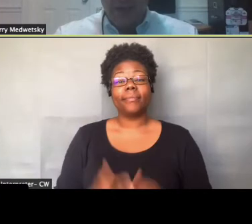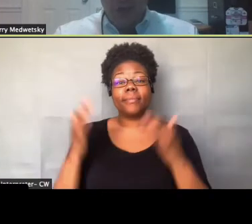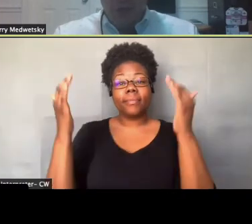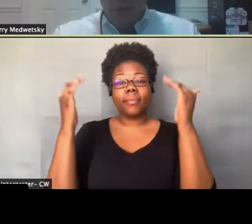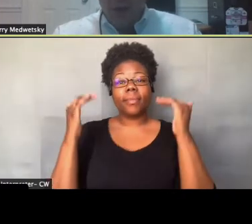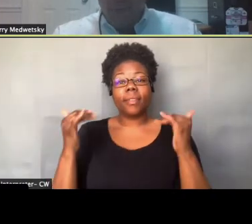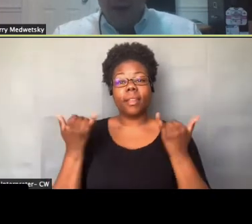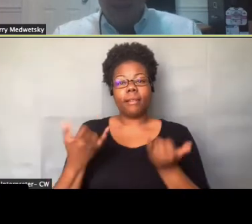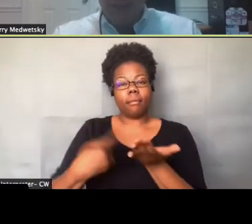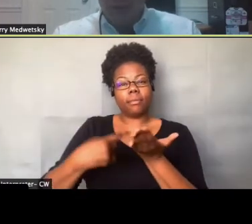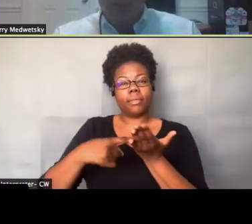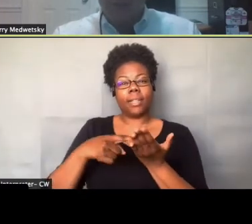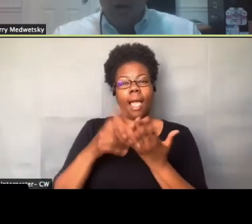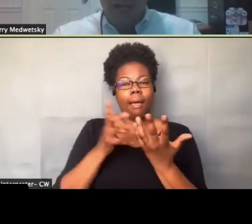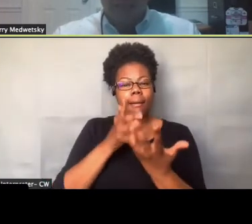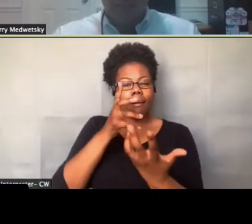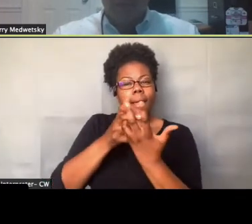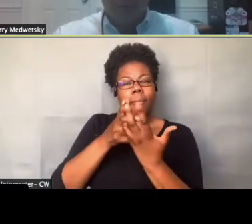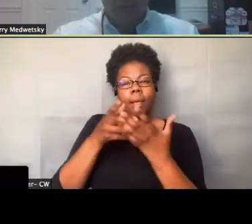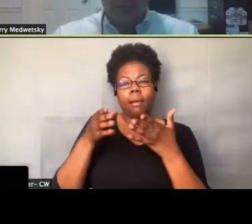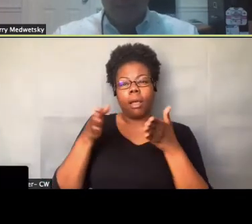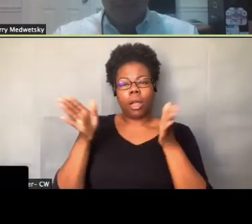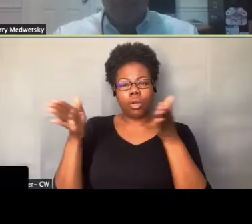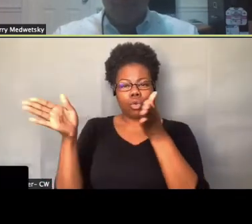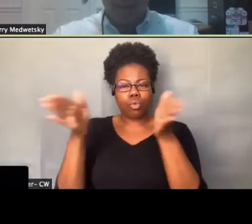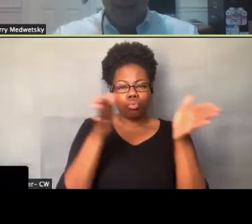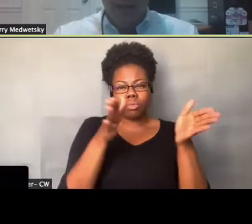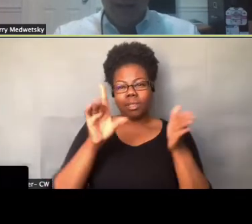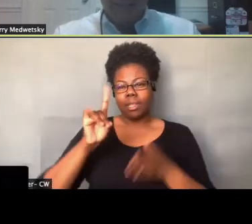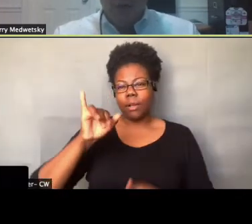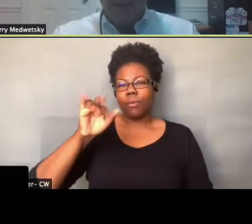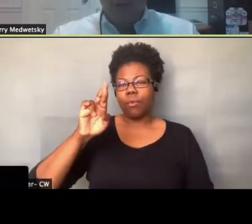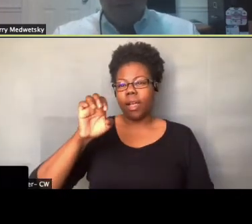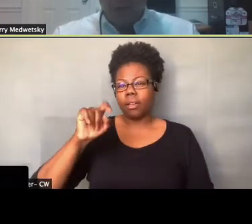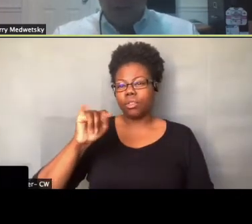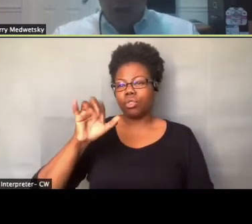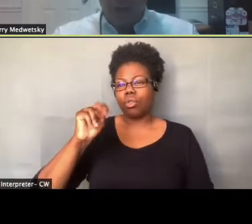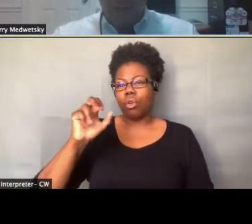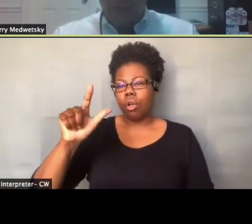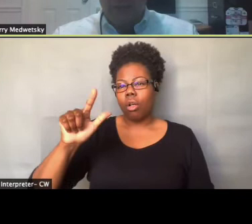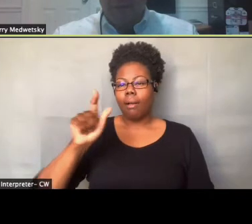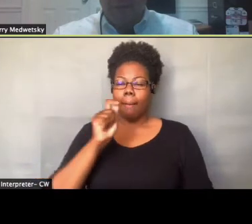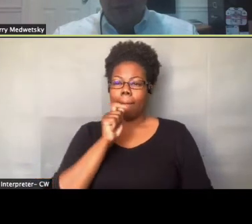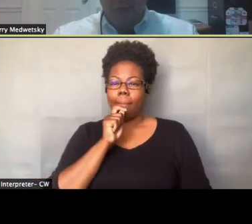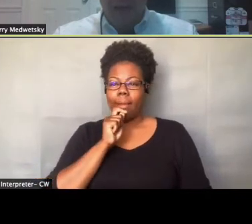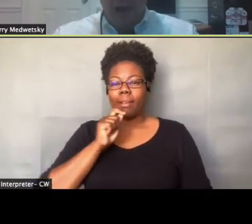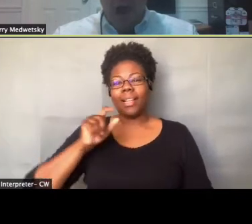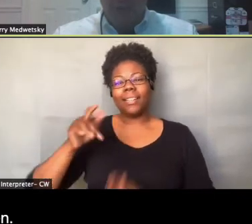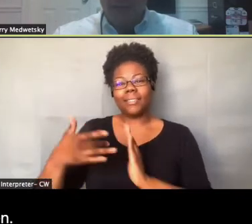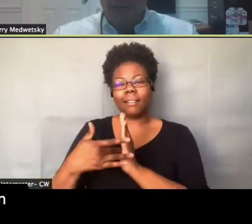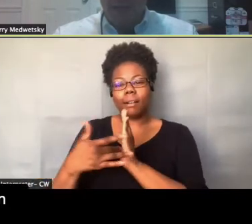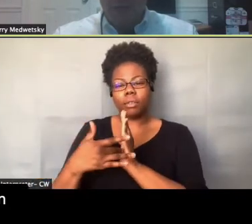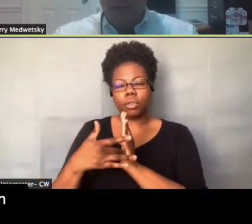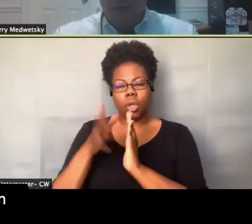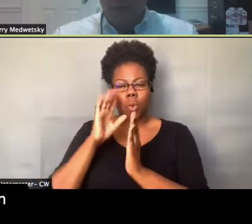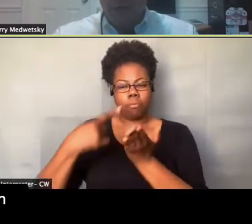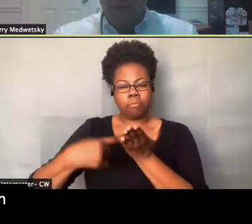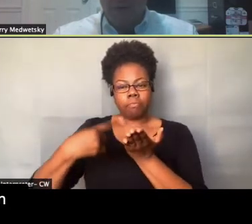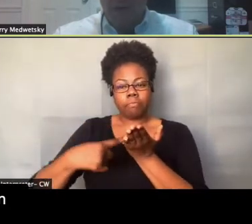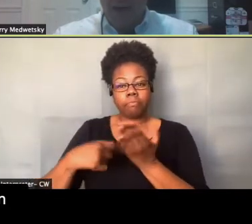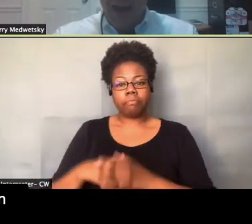technology, but I'll introduce some concepts first. So I need to first talk about the difference between an